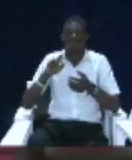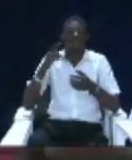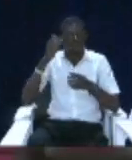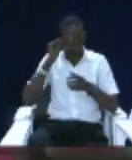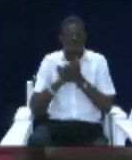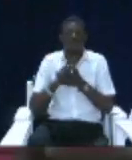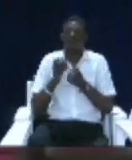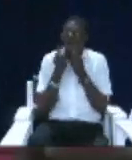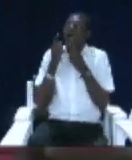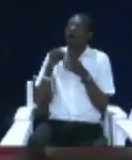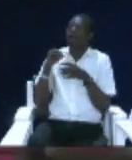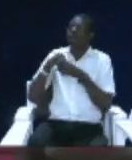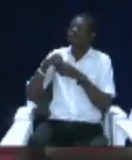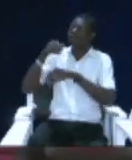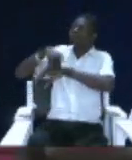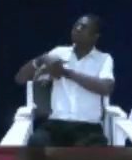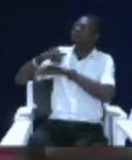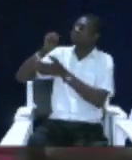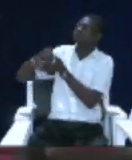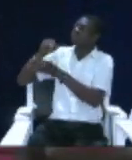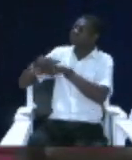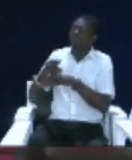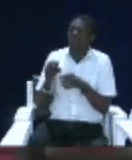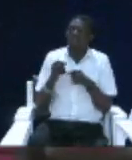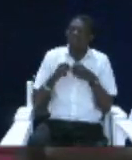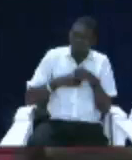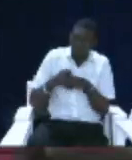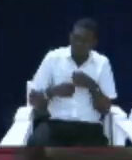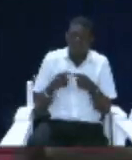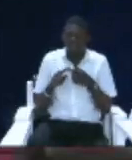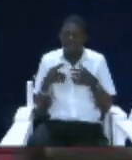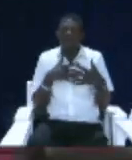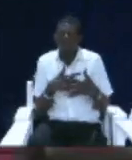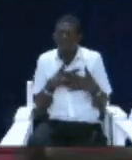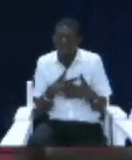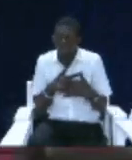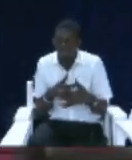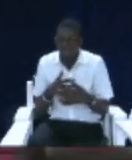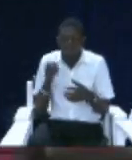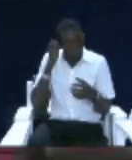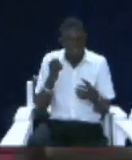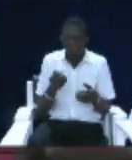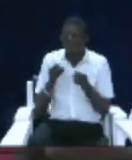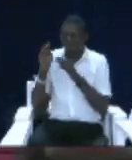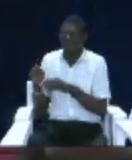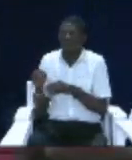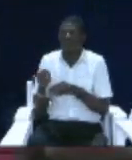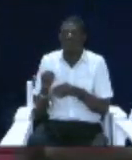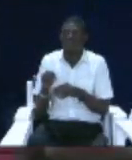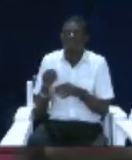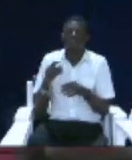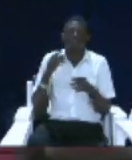up in the midnight, struggling to breathe. He placed the mantle,